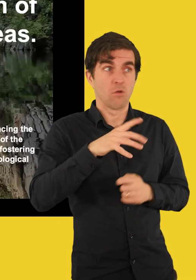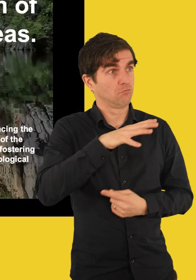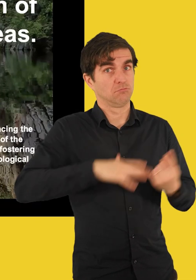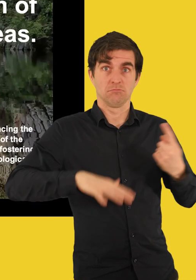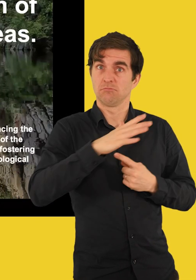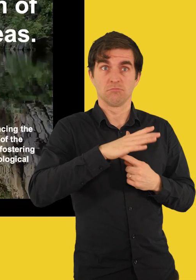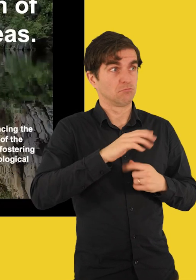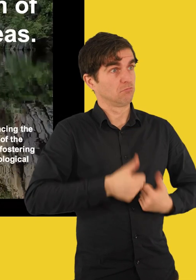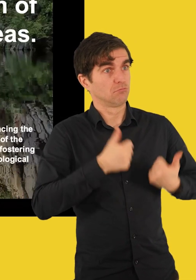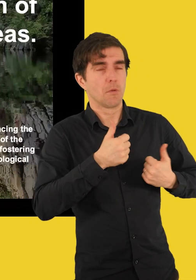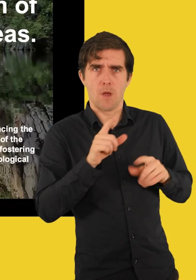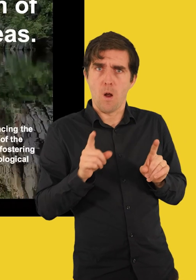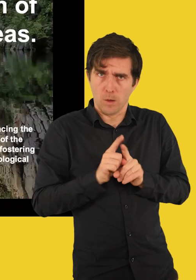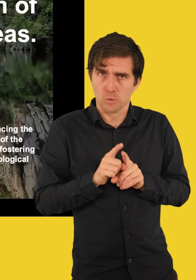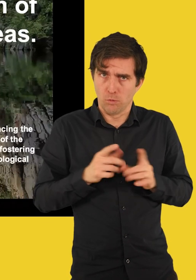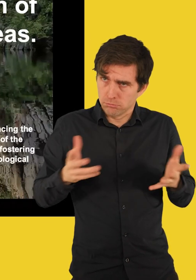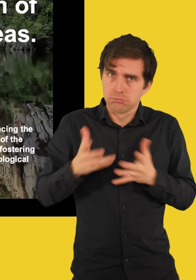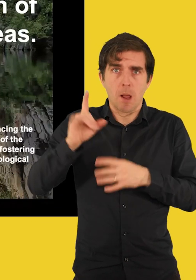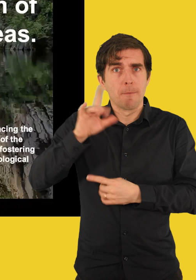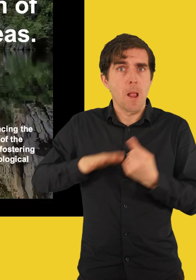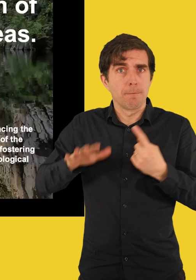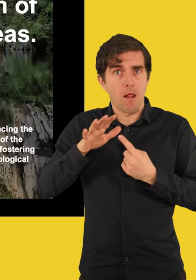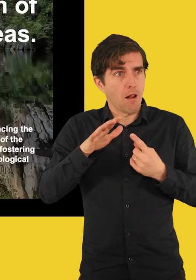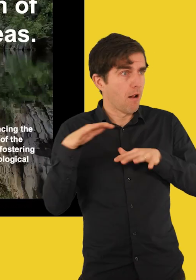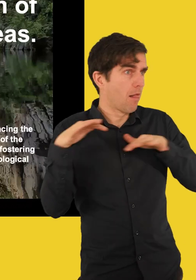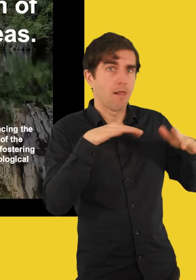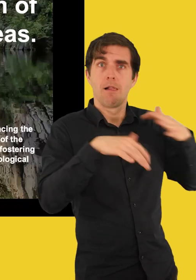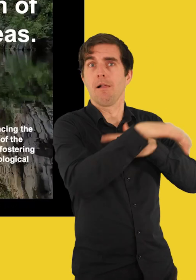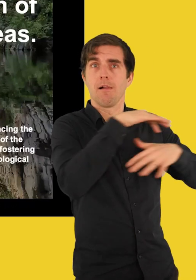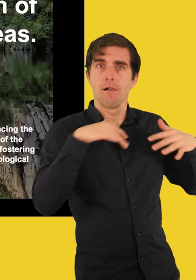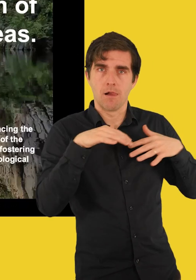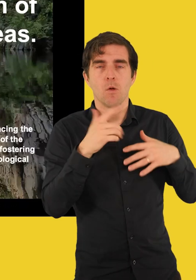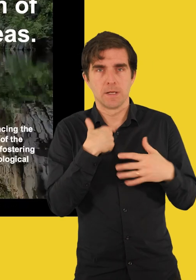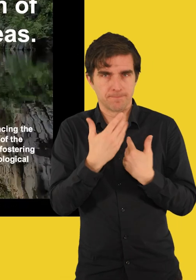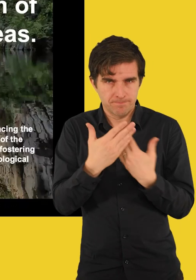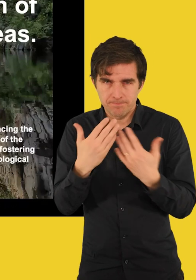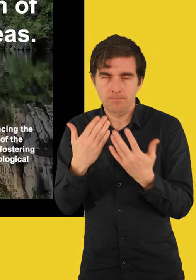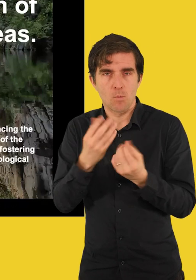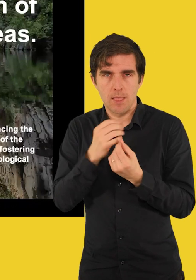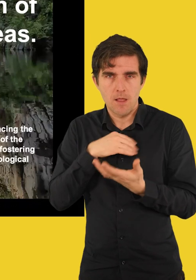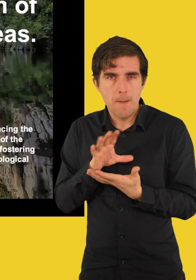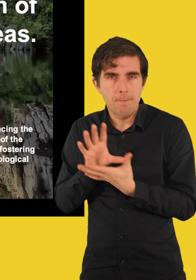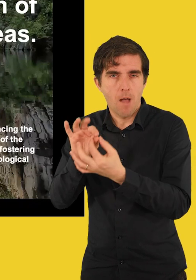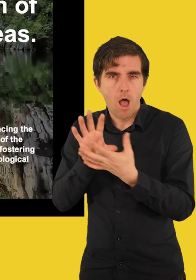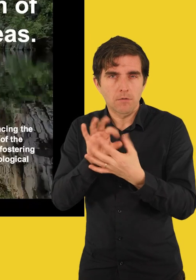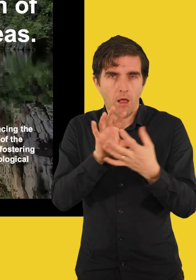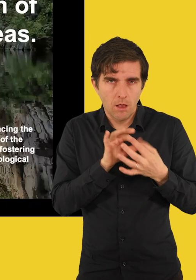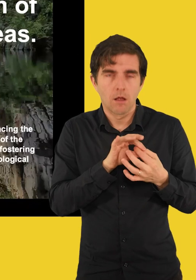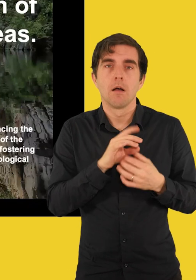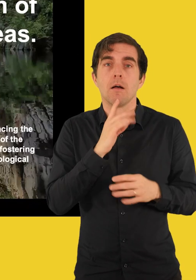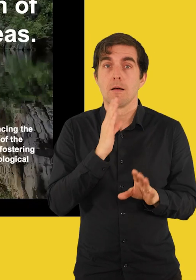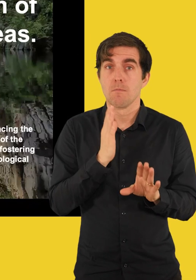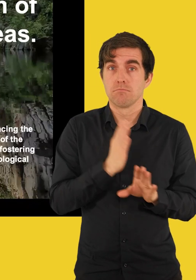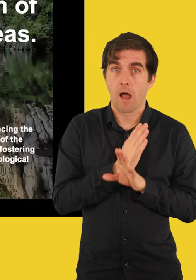in terms of the ecology, but also in terms of the social. We are dealing with our partners